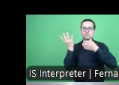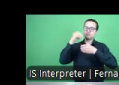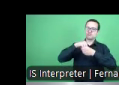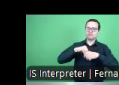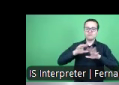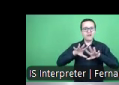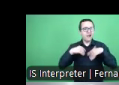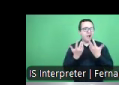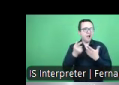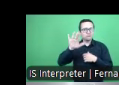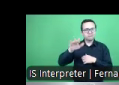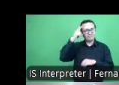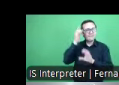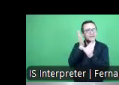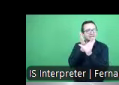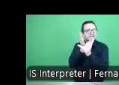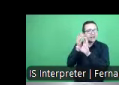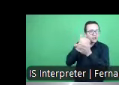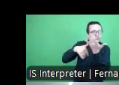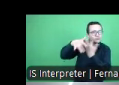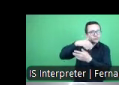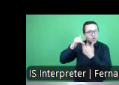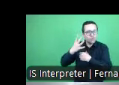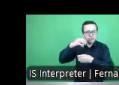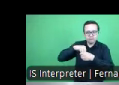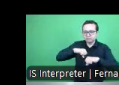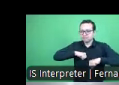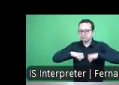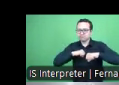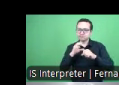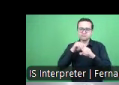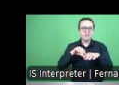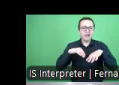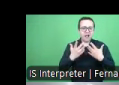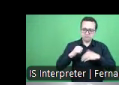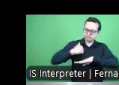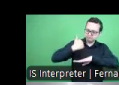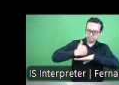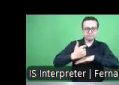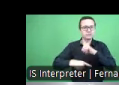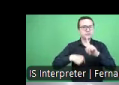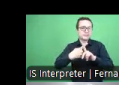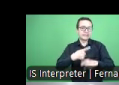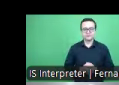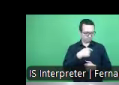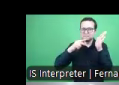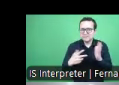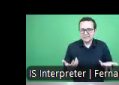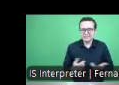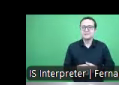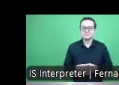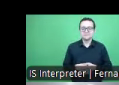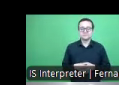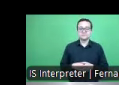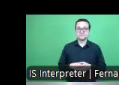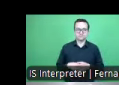lanjut. Right. Next. Ya, untuk komitmen, kita So, tahu what is the bahwa commitment? We all know that globalisasi as